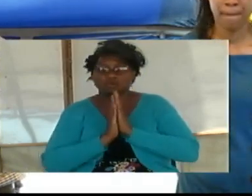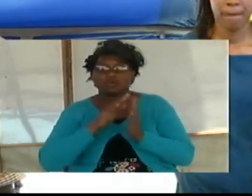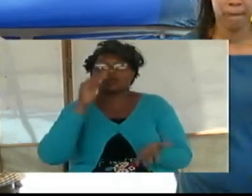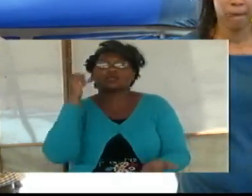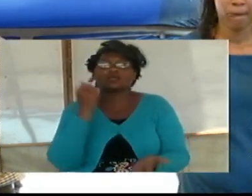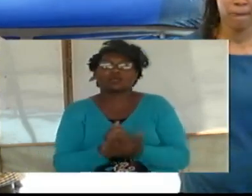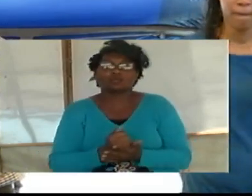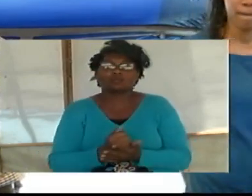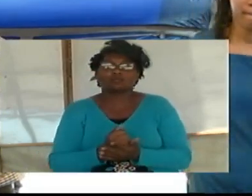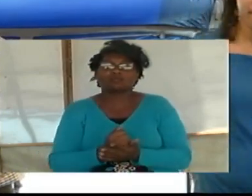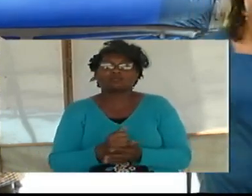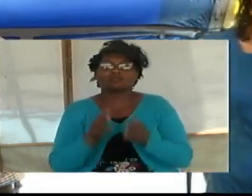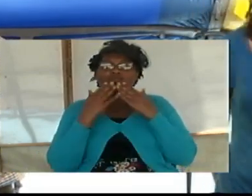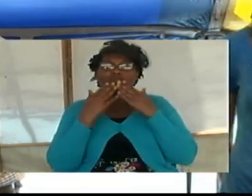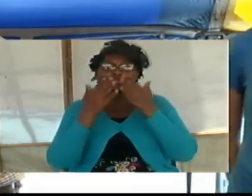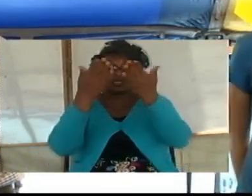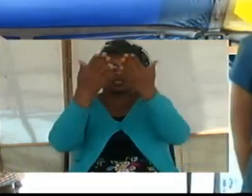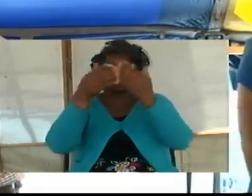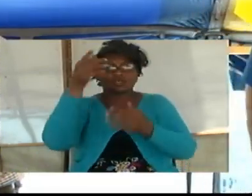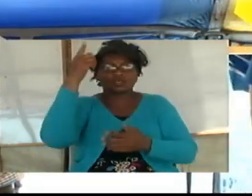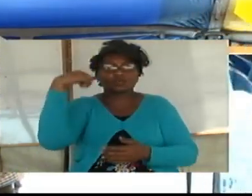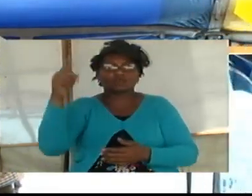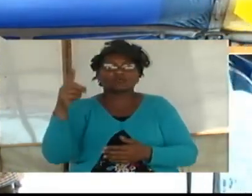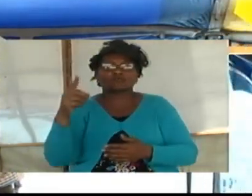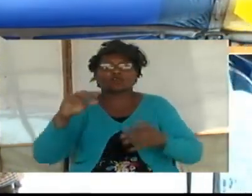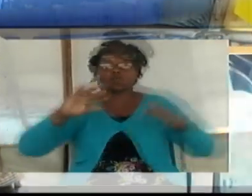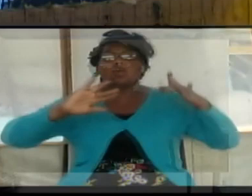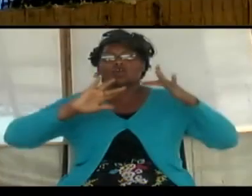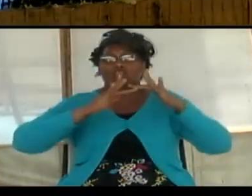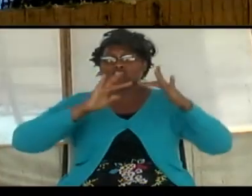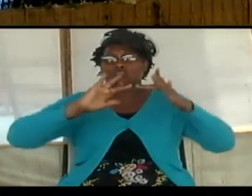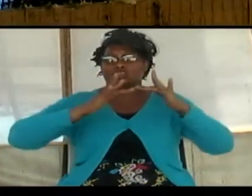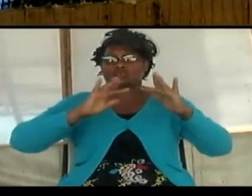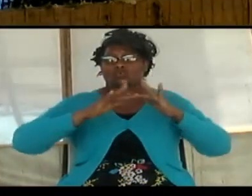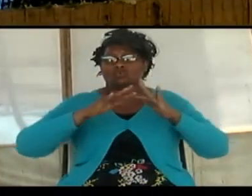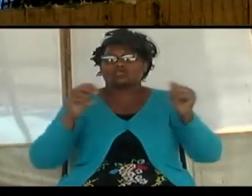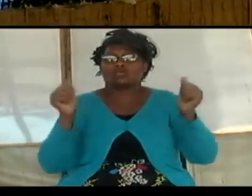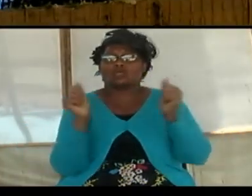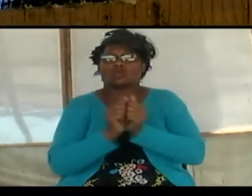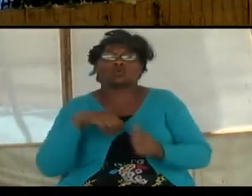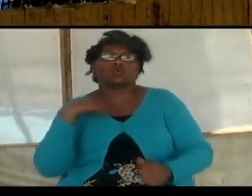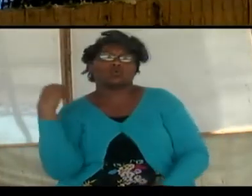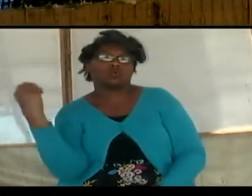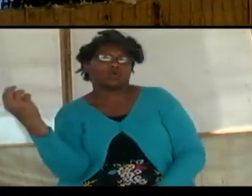you're dismissing in the name of the Lord. Just greet somebody before you go. In Jesus' name.